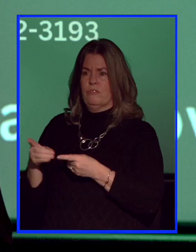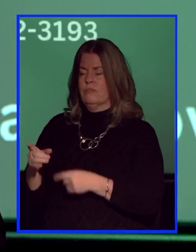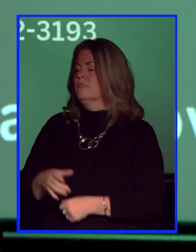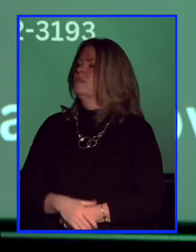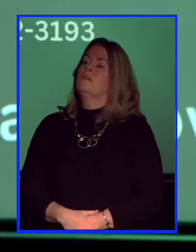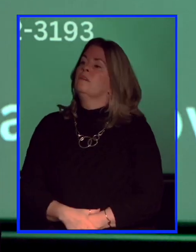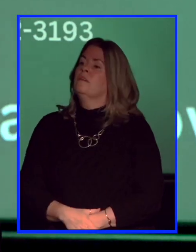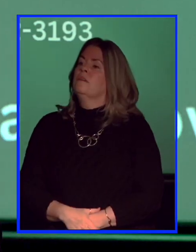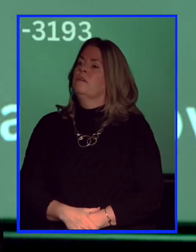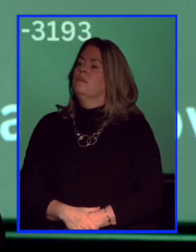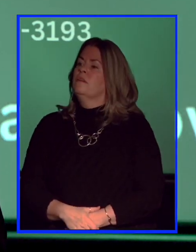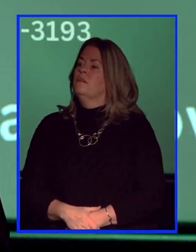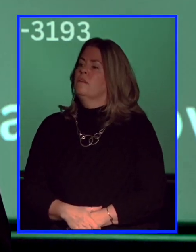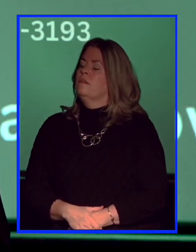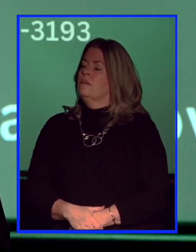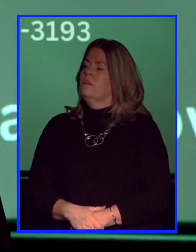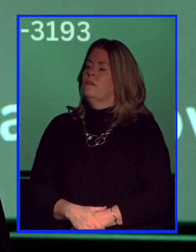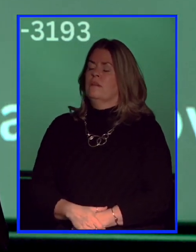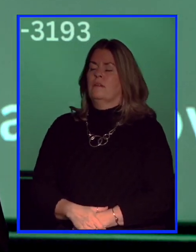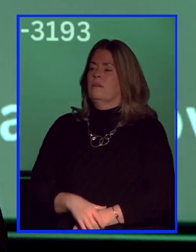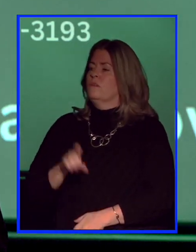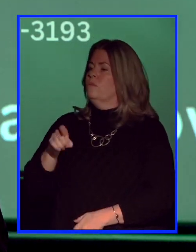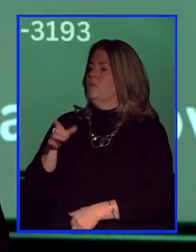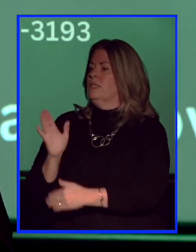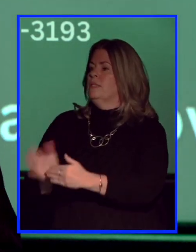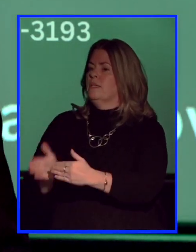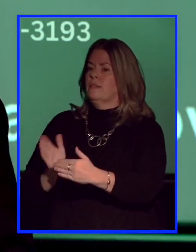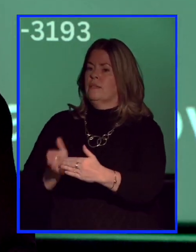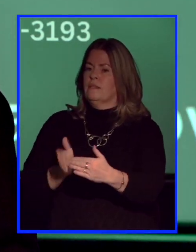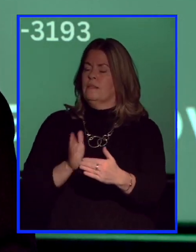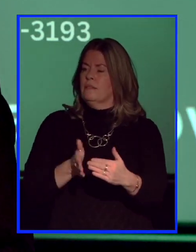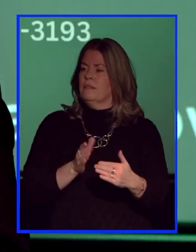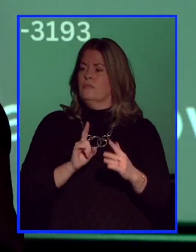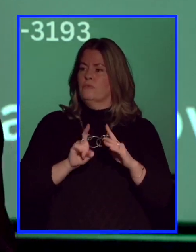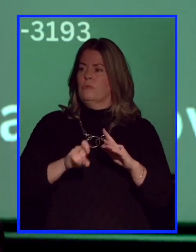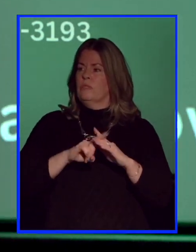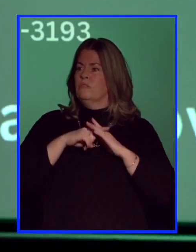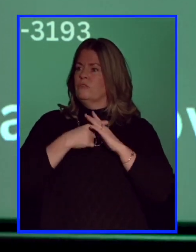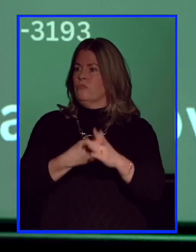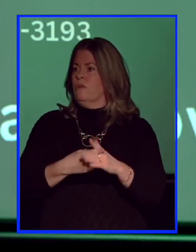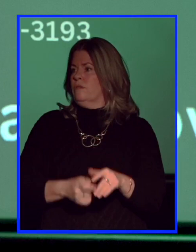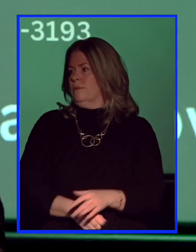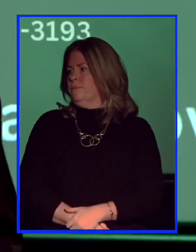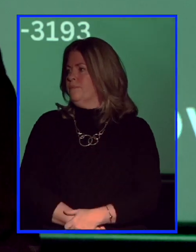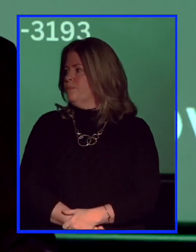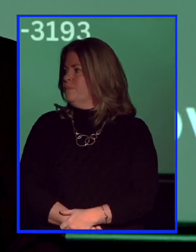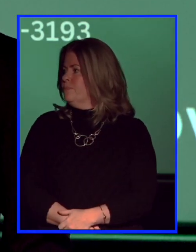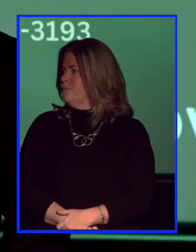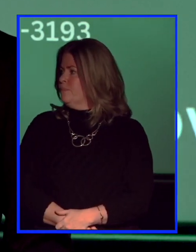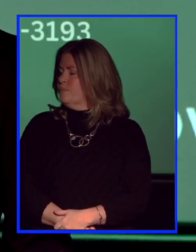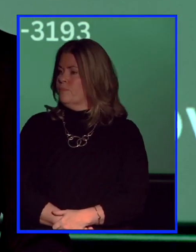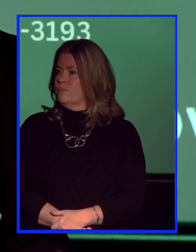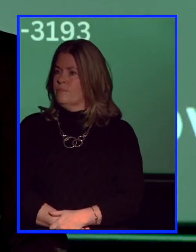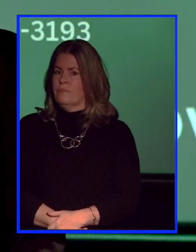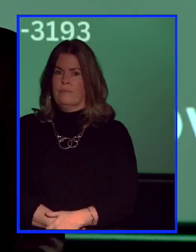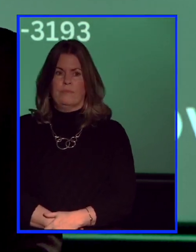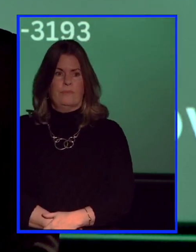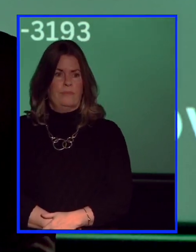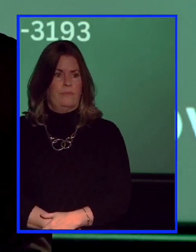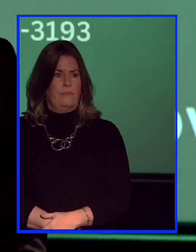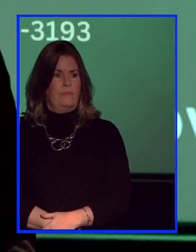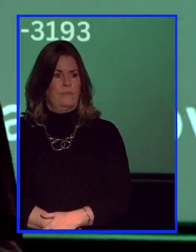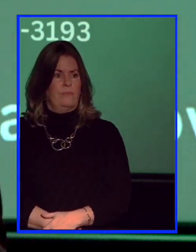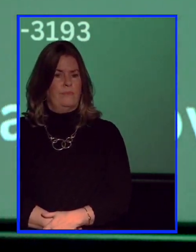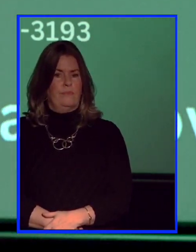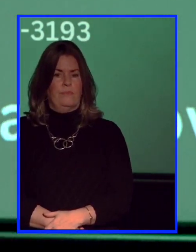So we've got to make we've got to get things done, and we've got to implement and do that. Senator Welch? Yeah.